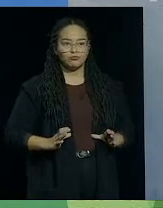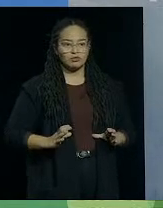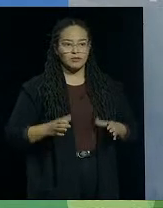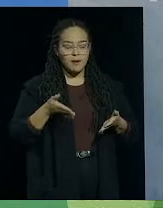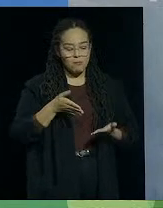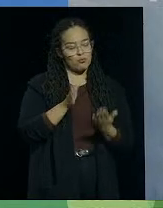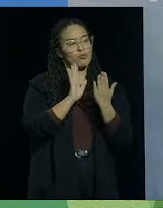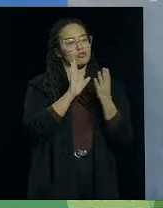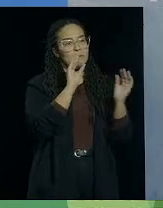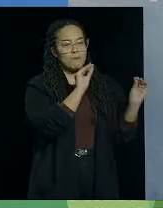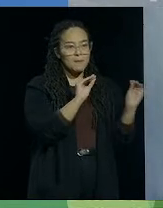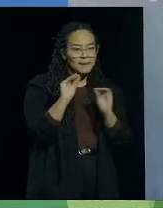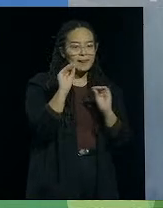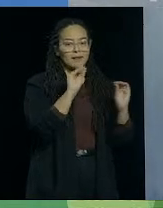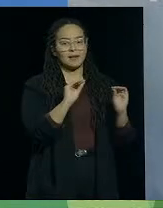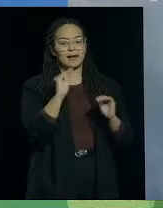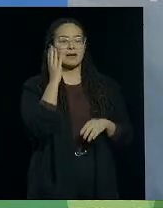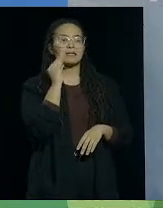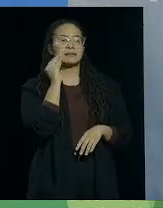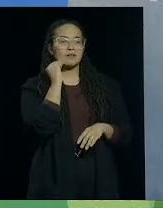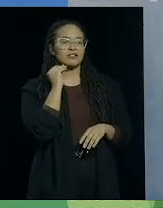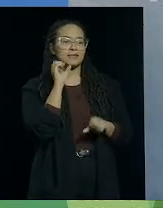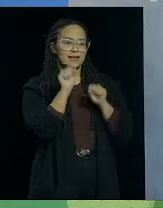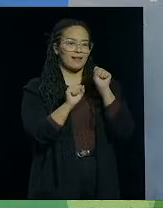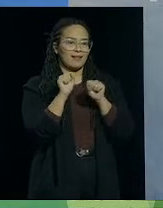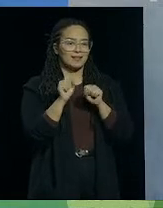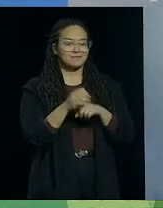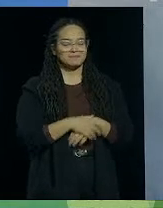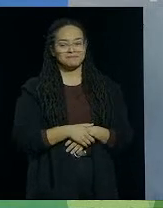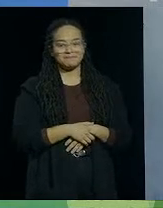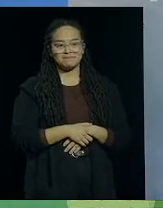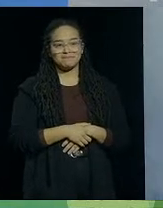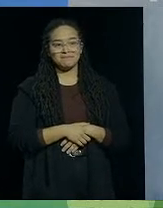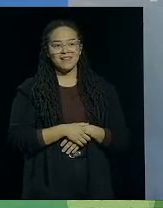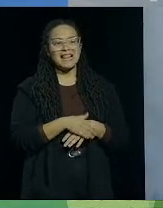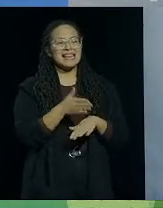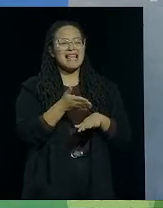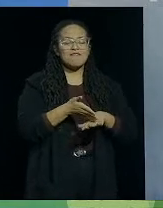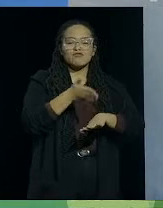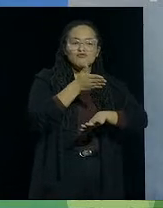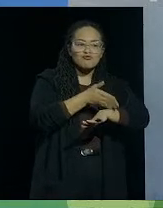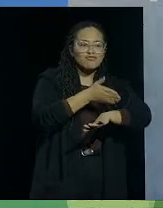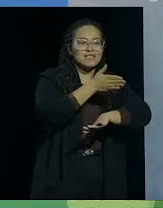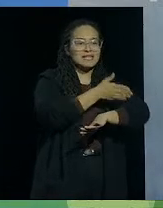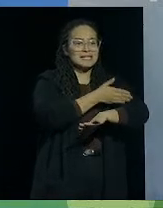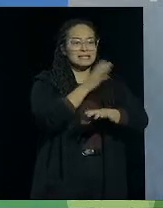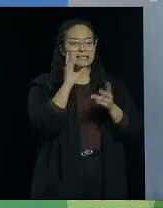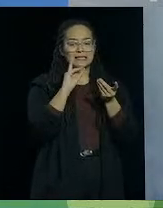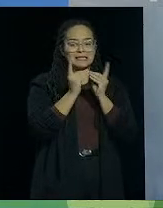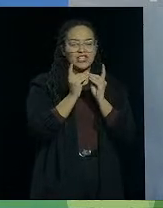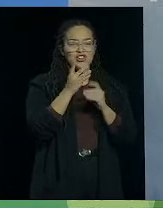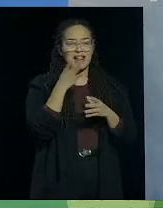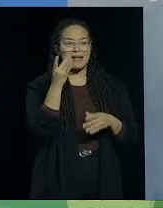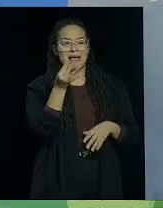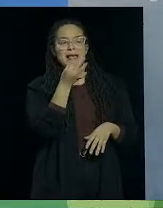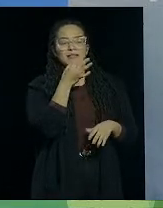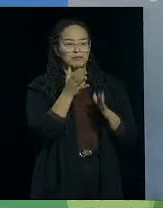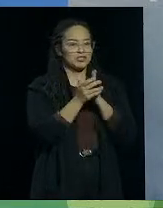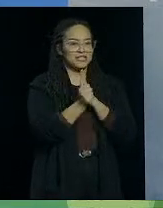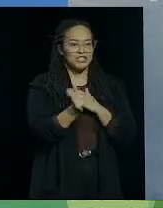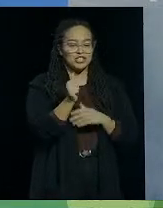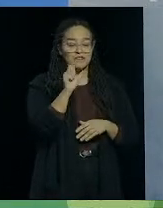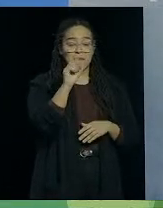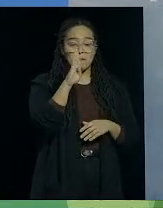consumers approach mobility and experience cycling. The ever-increasing digital expertise of